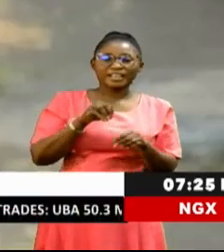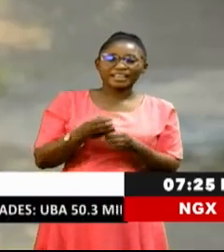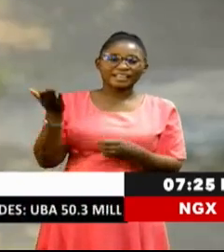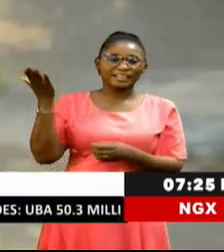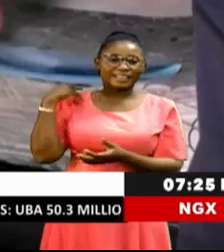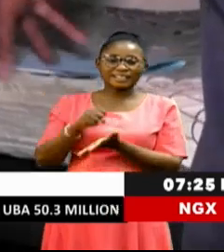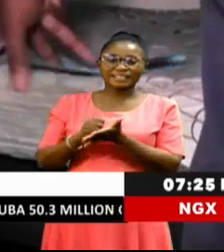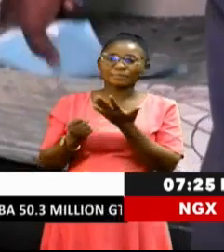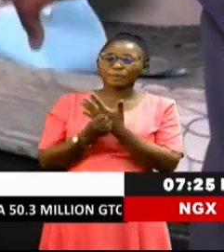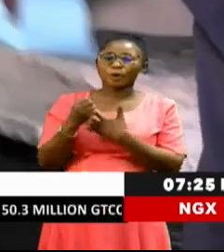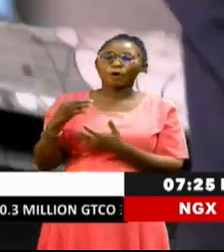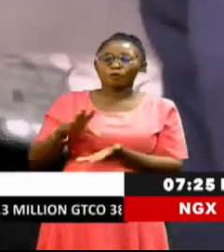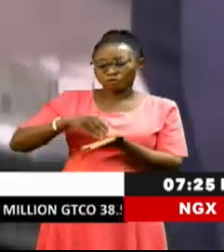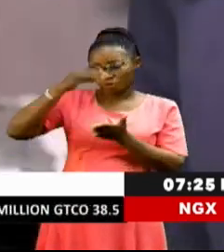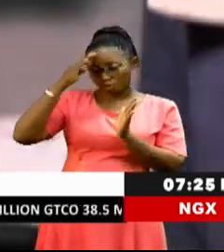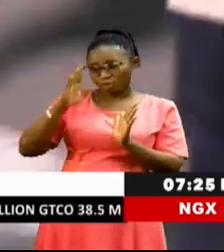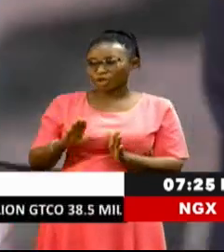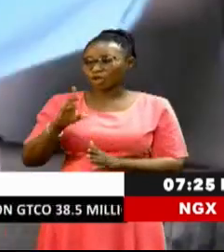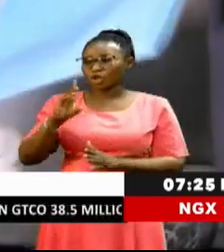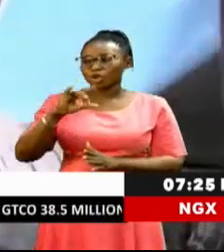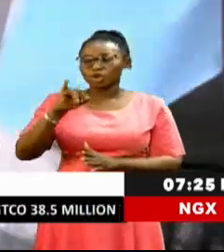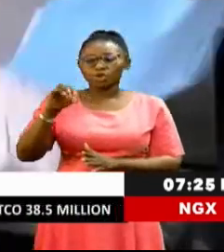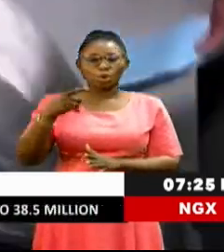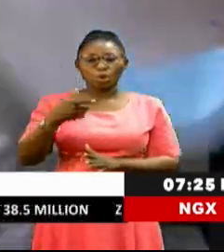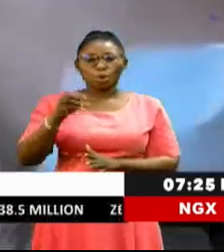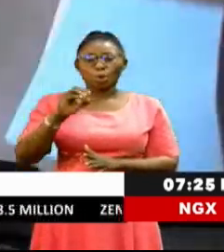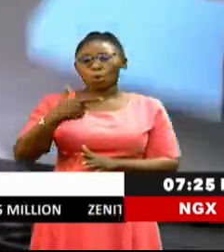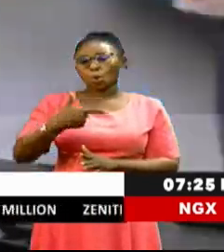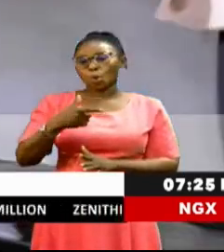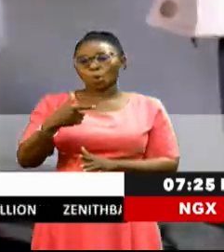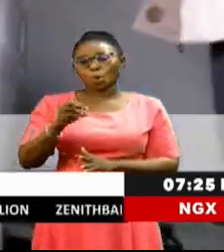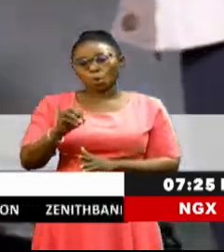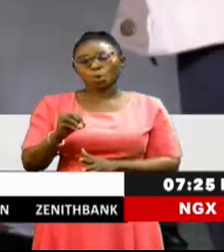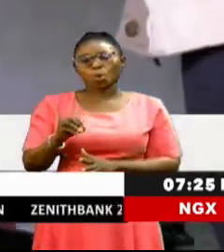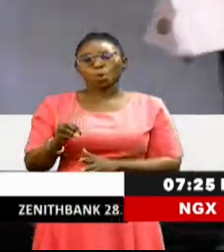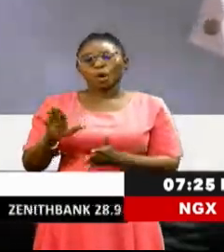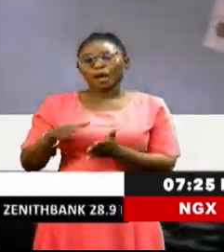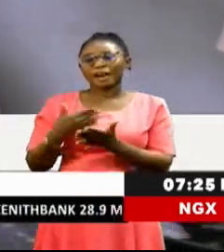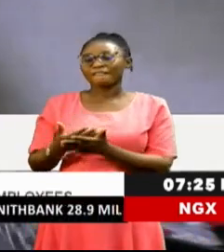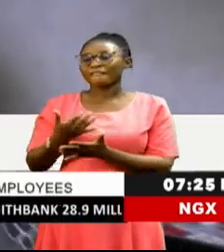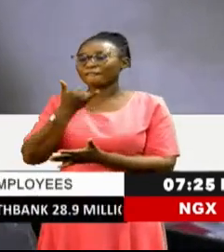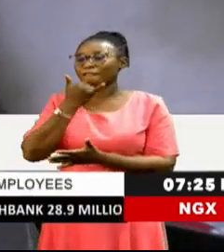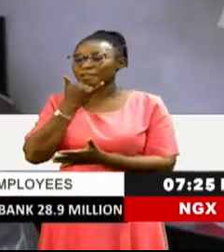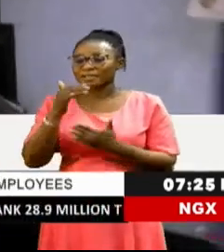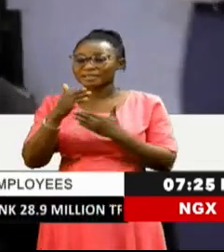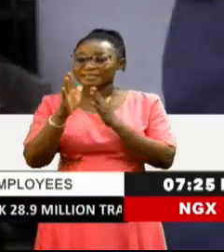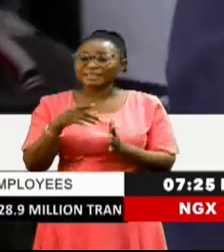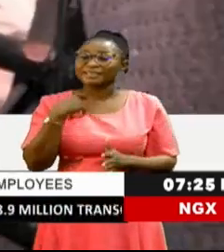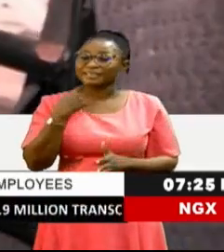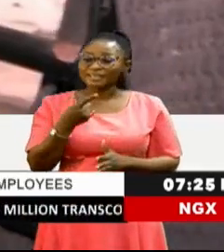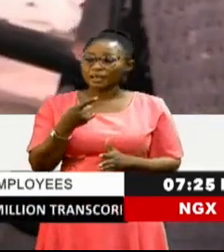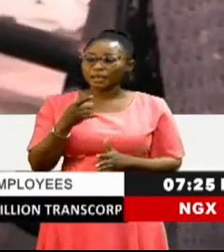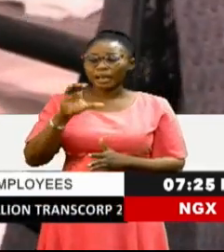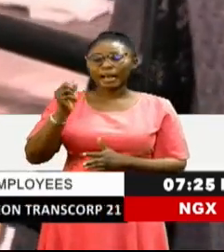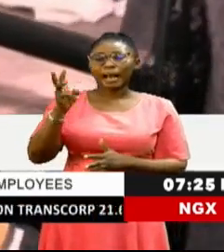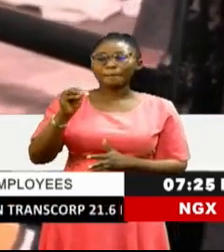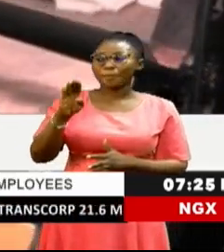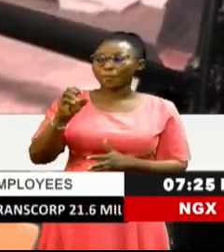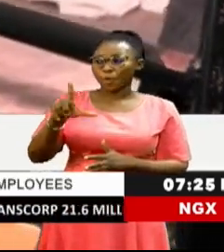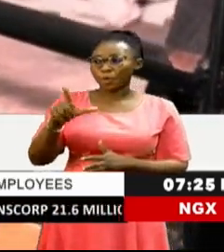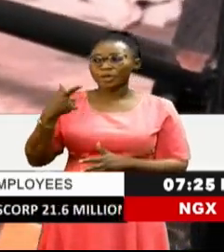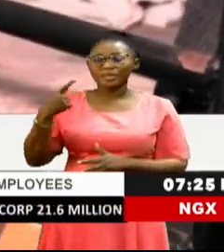a student, Zogwe Mas Obin Digal, a rival of FESI's leader, Sey Kabo.